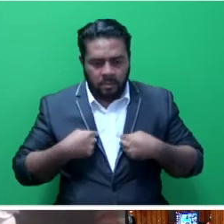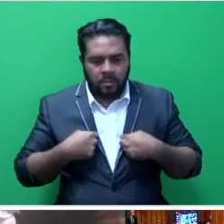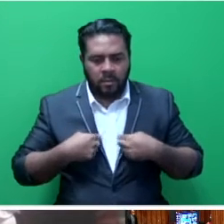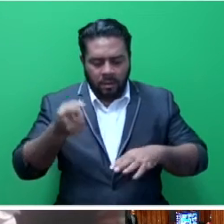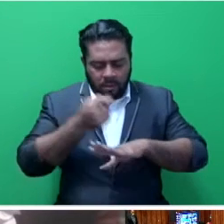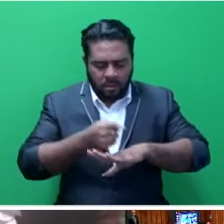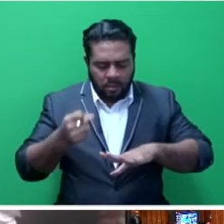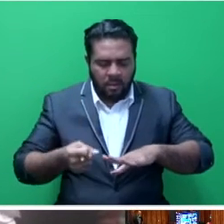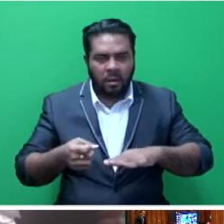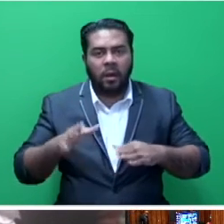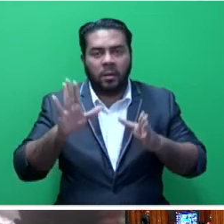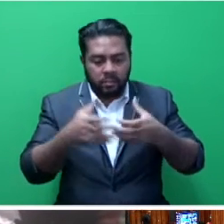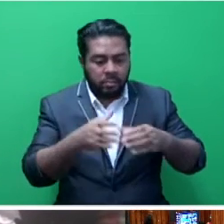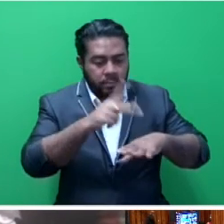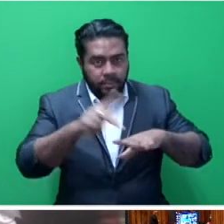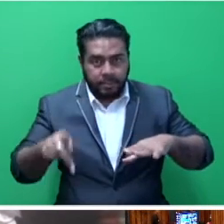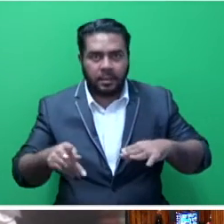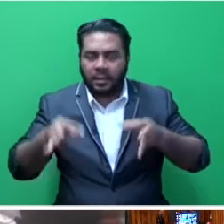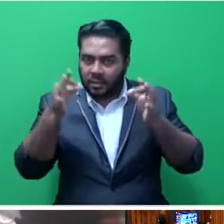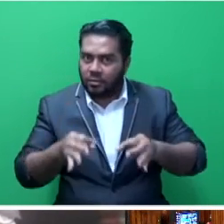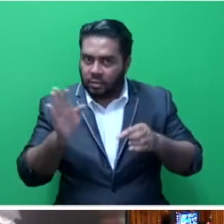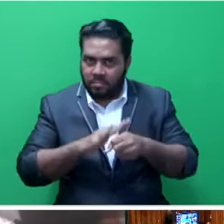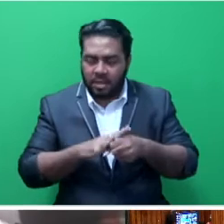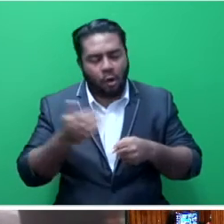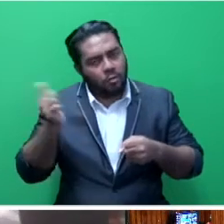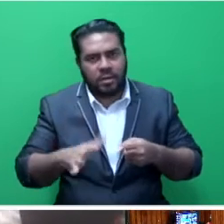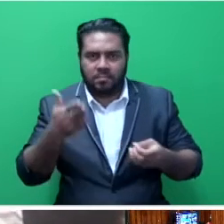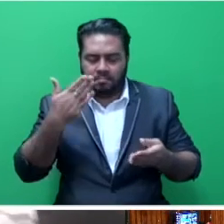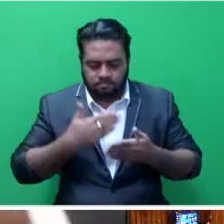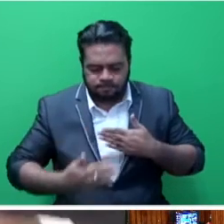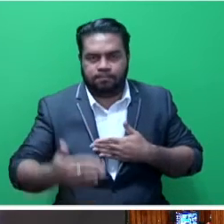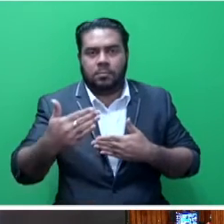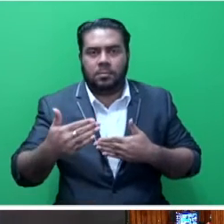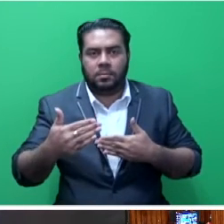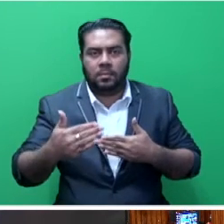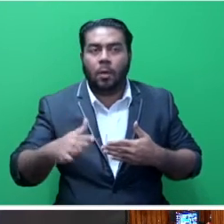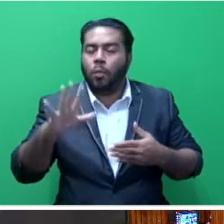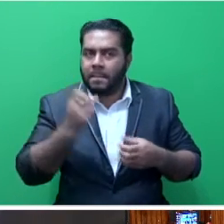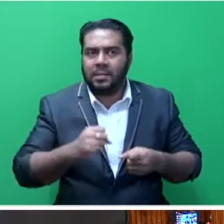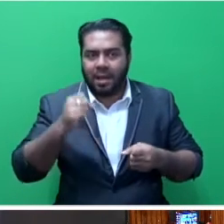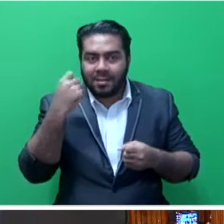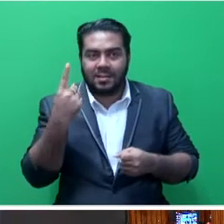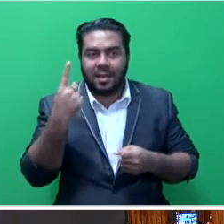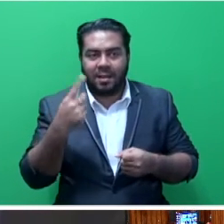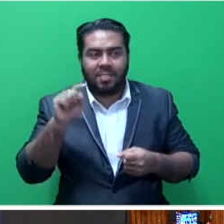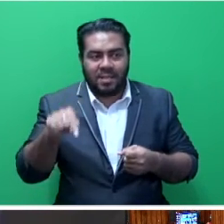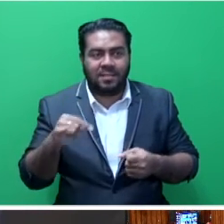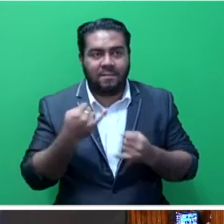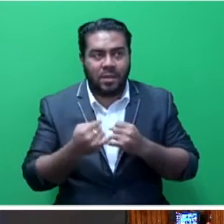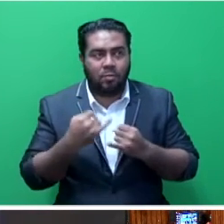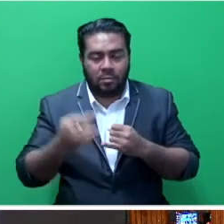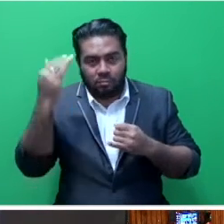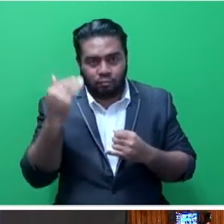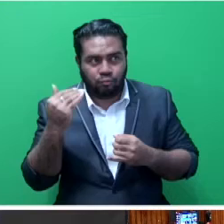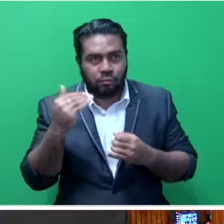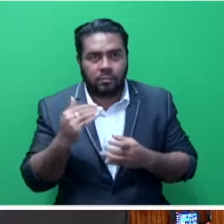government and cabinet, the decisions have been made that have been made. Honourable Speaker, we must understand, and this is very briefly just to